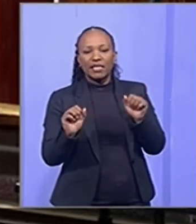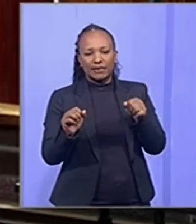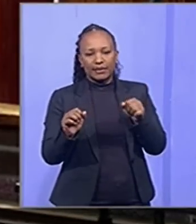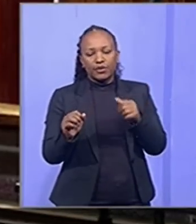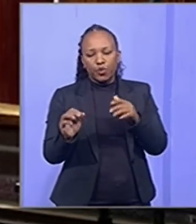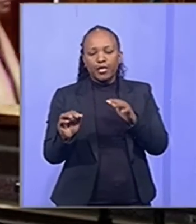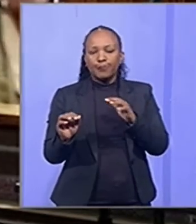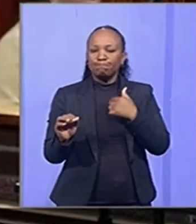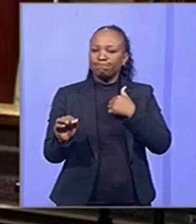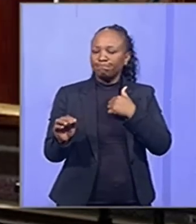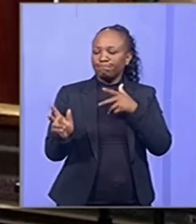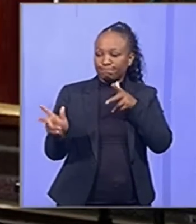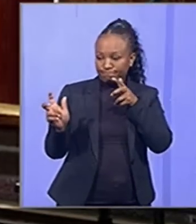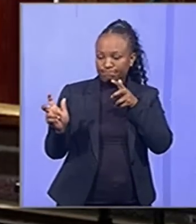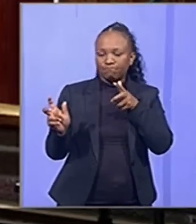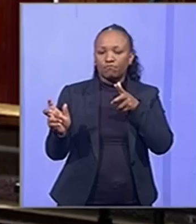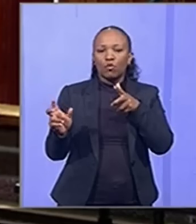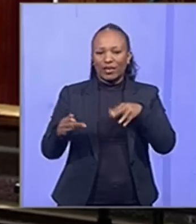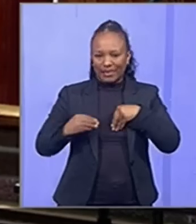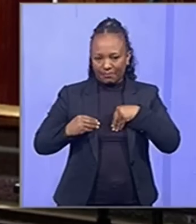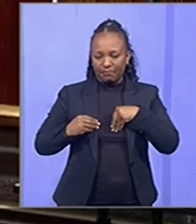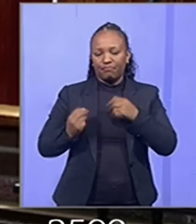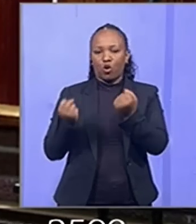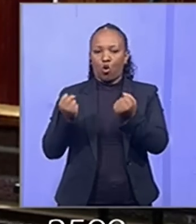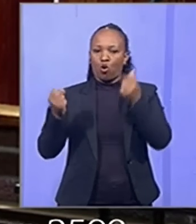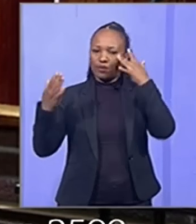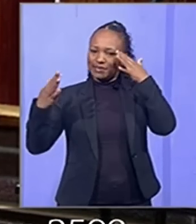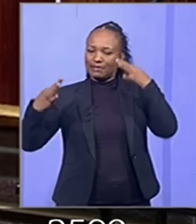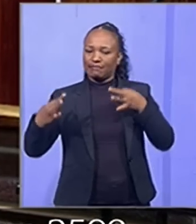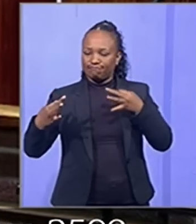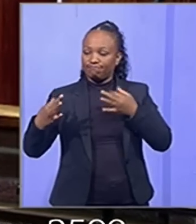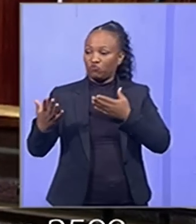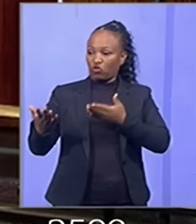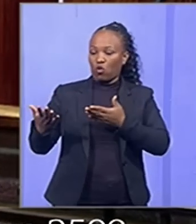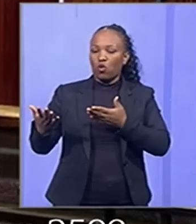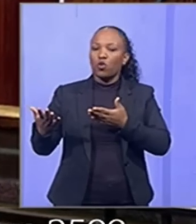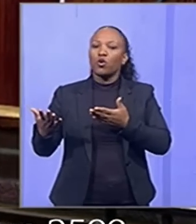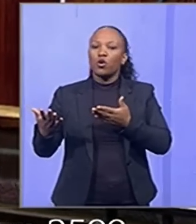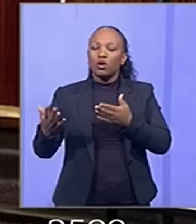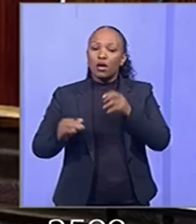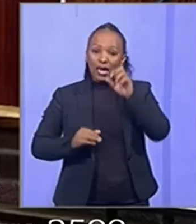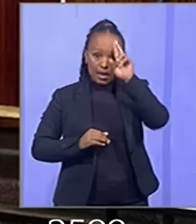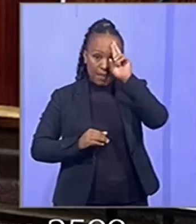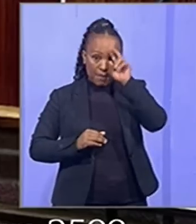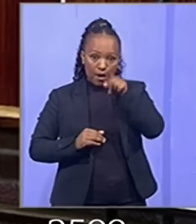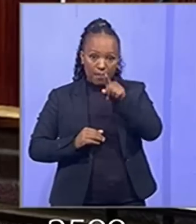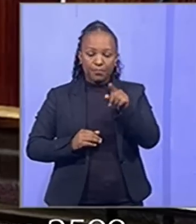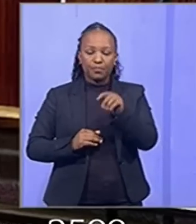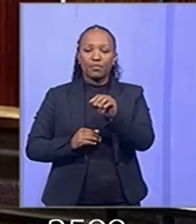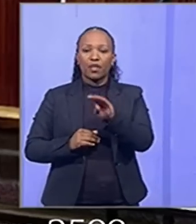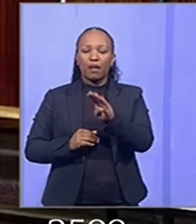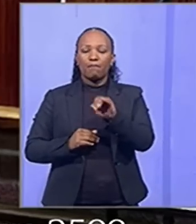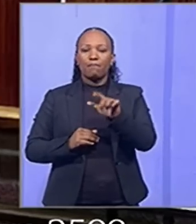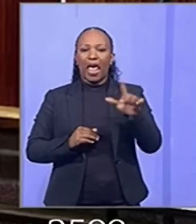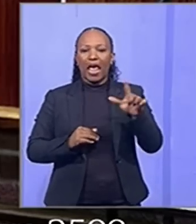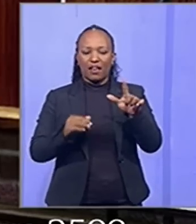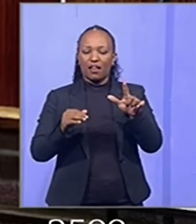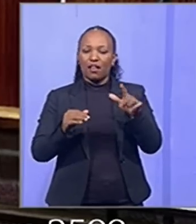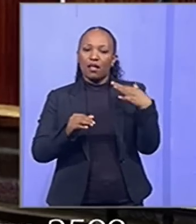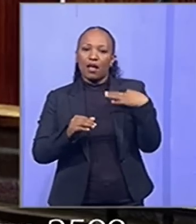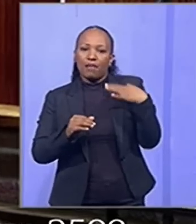and respect the decision of the court. We must remember that a bail application has never